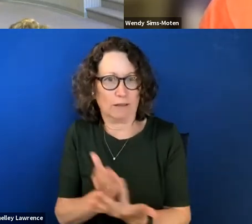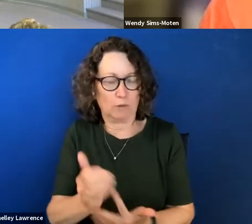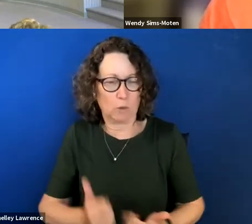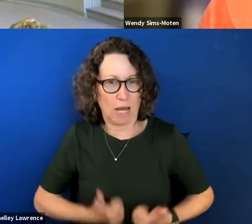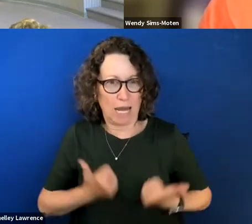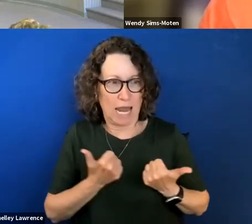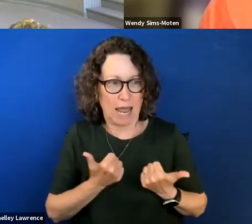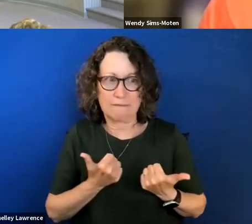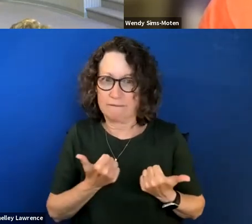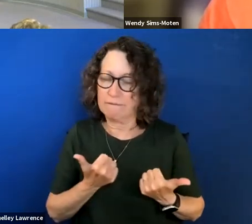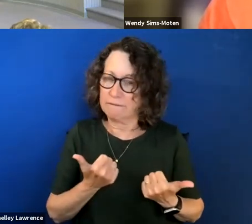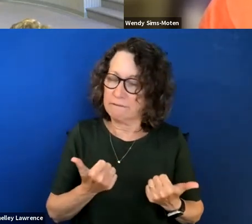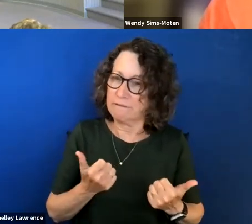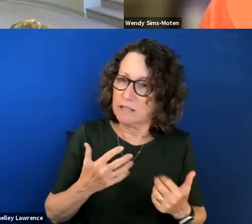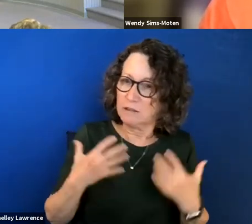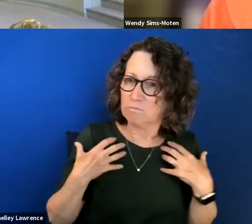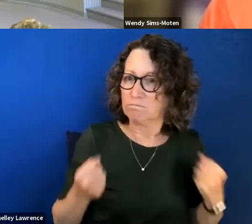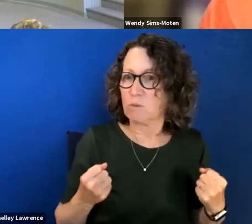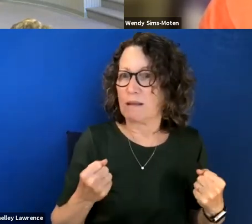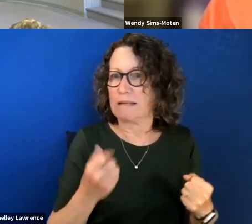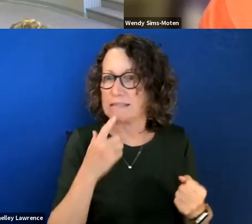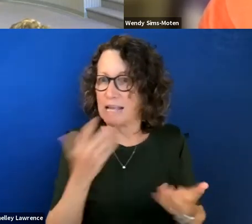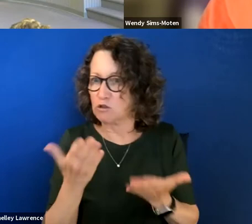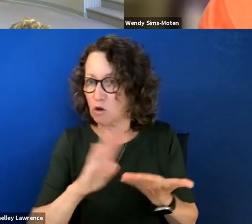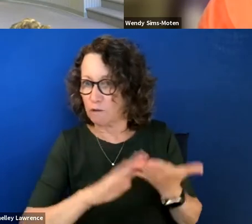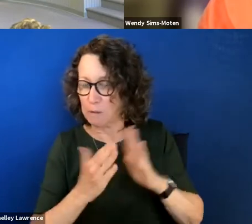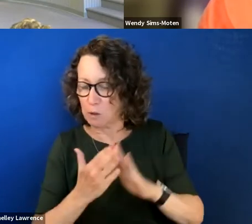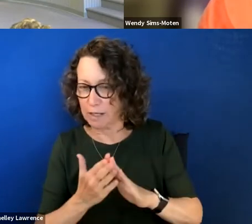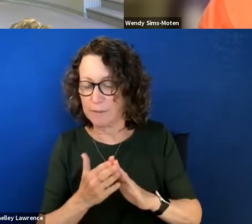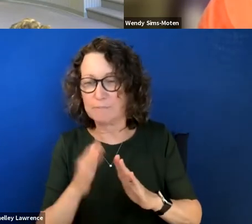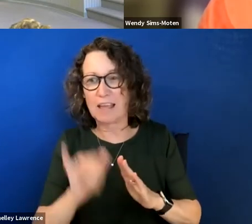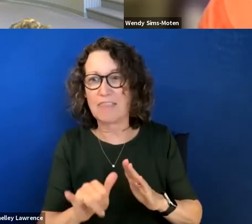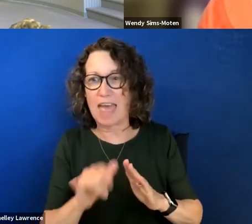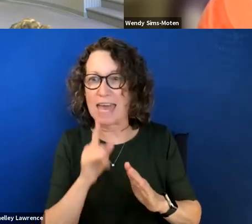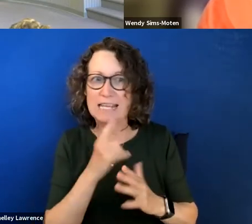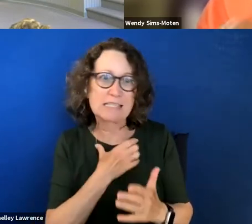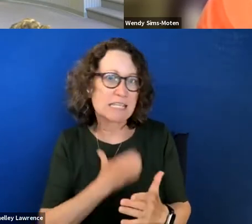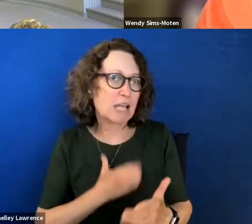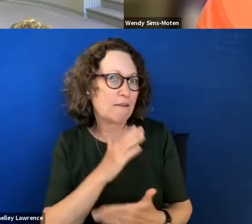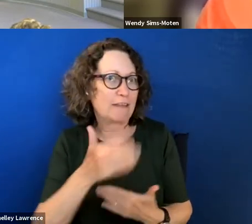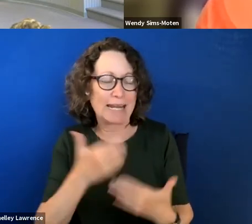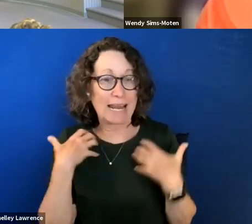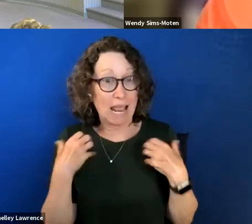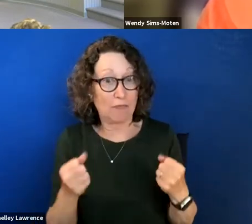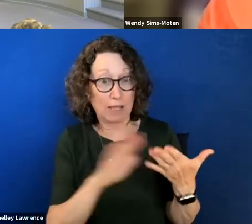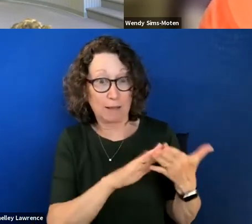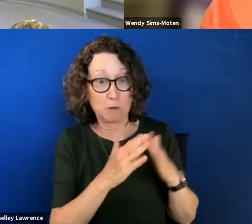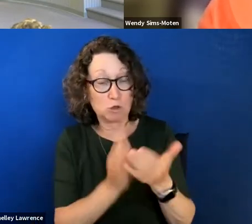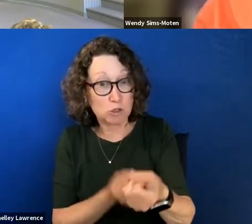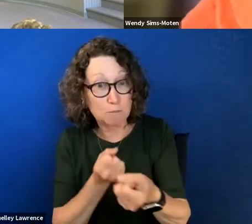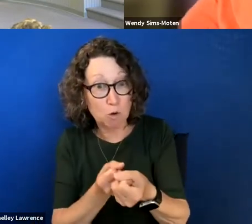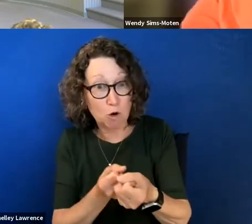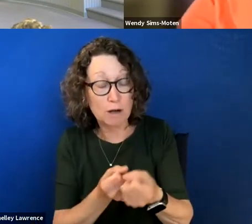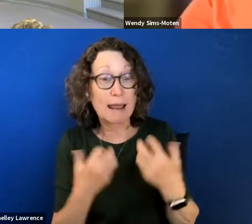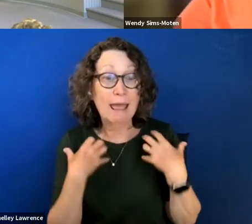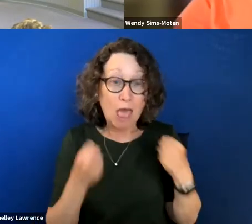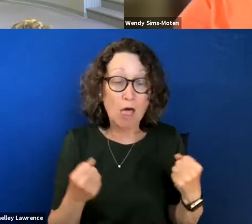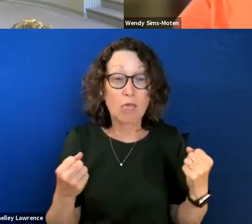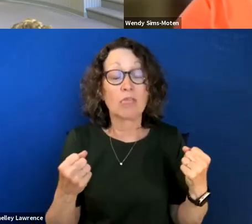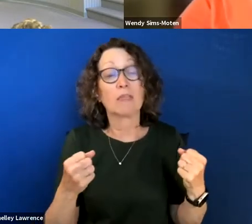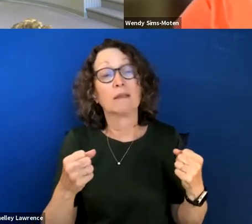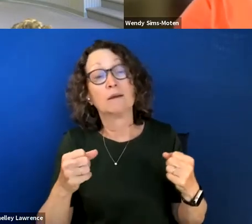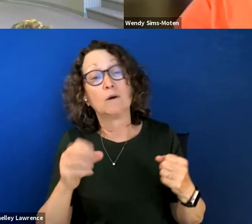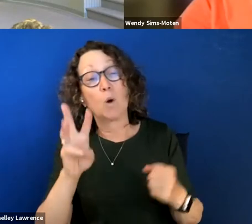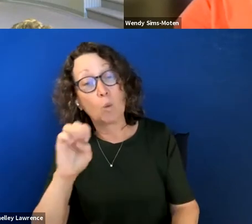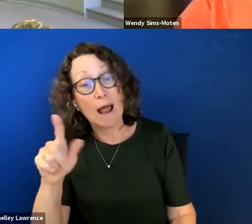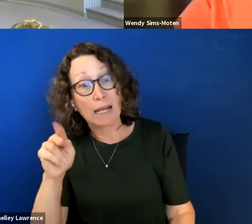their wellness, and serve the community. This is the desire of any healthy community to support health, wellness for their own and that of